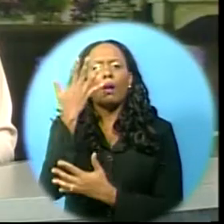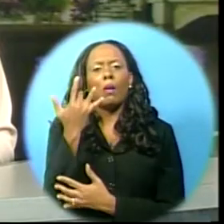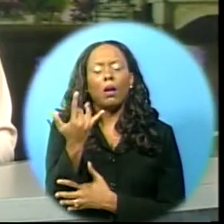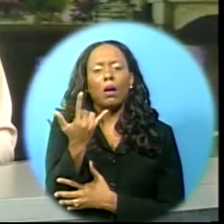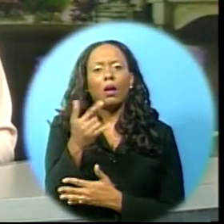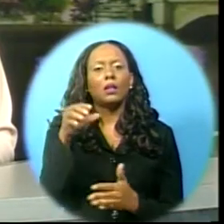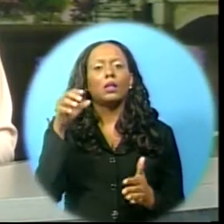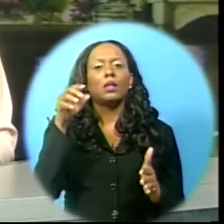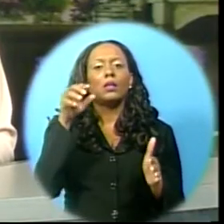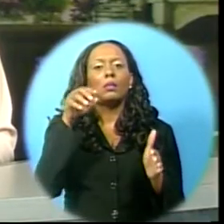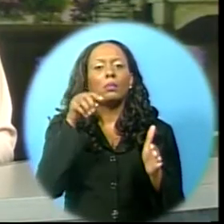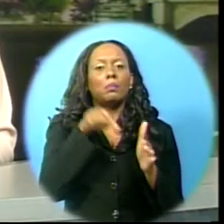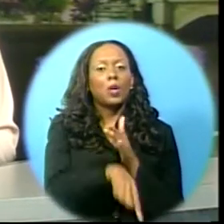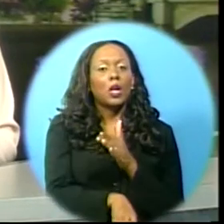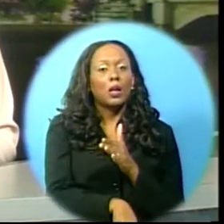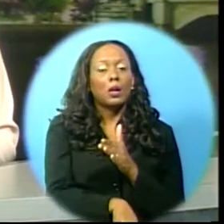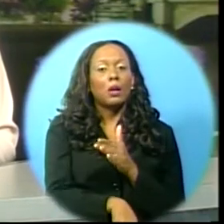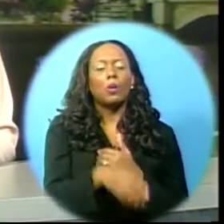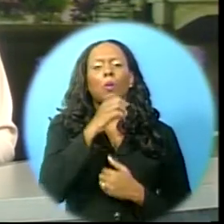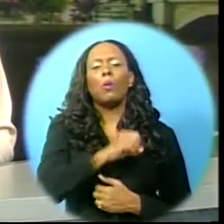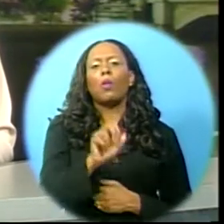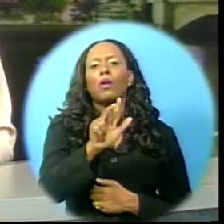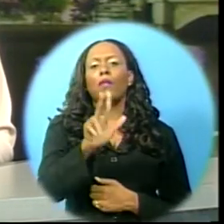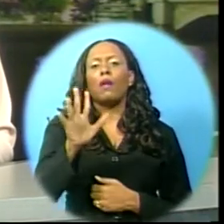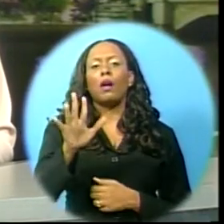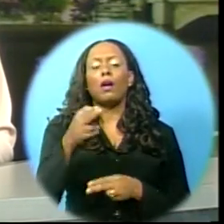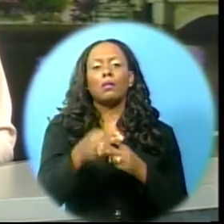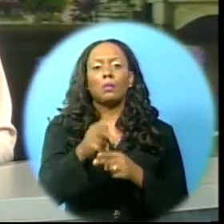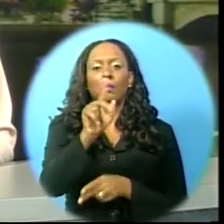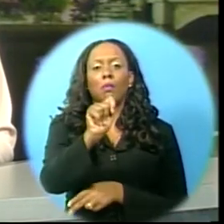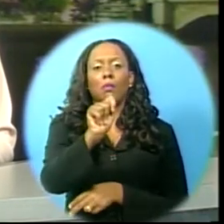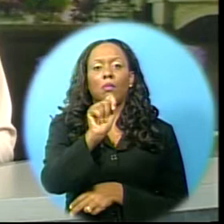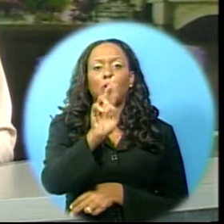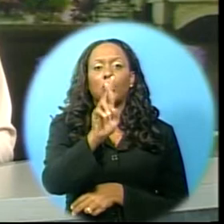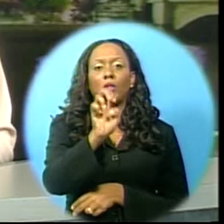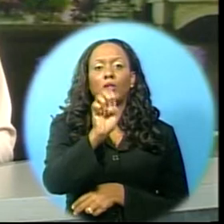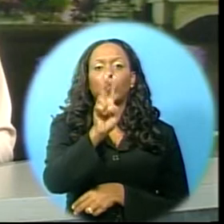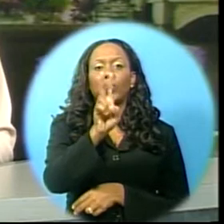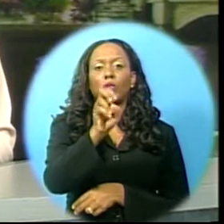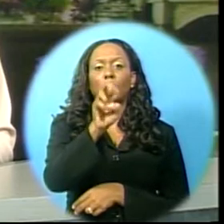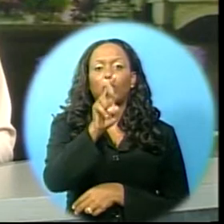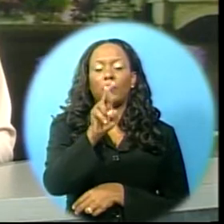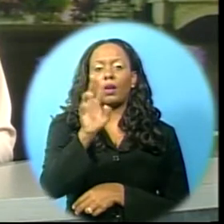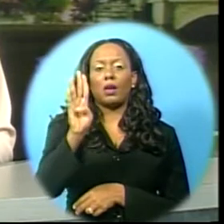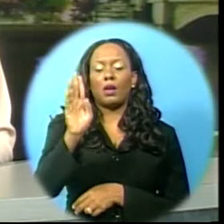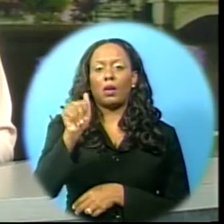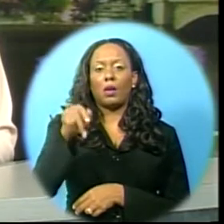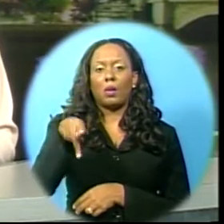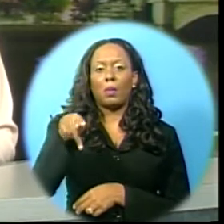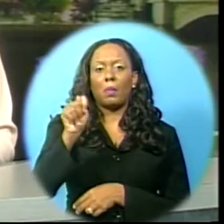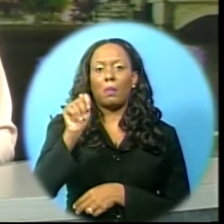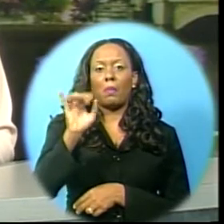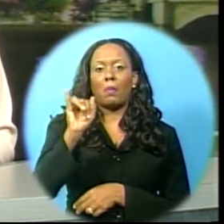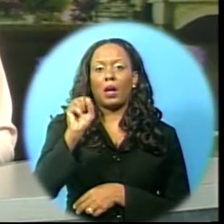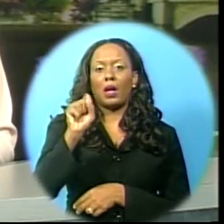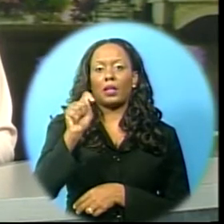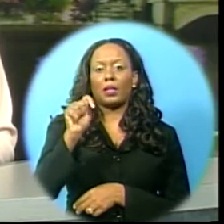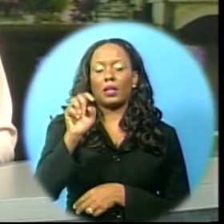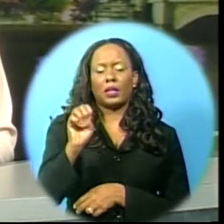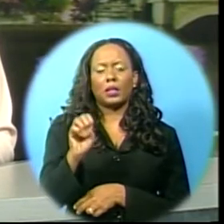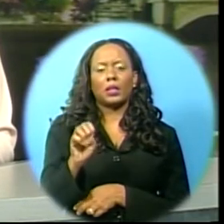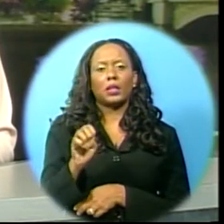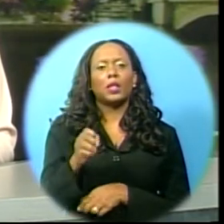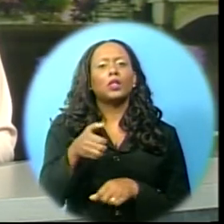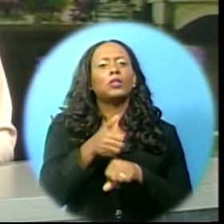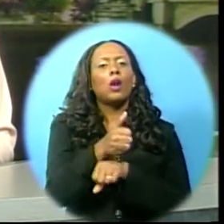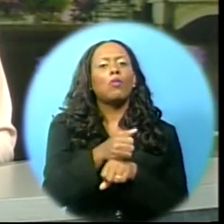at Dodds on a charge of murder. He is 35-year-old Trevor Linus Baptiste of Cutting Road, Haggett Hall, who was charged for the murder